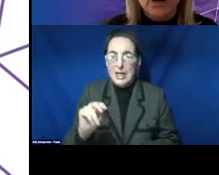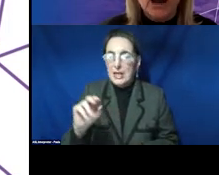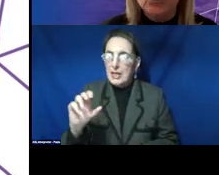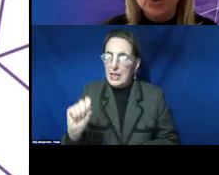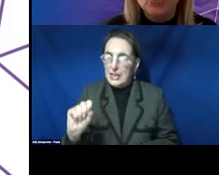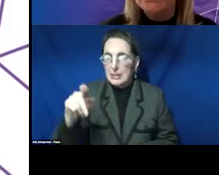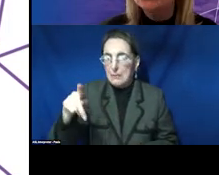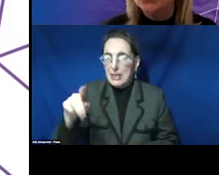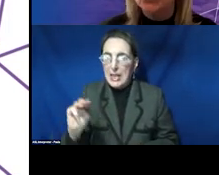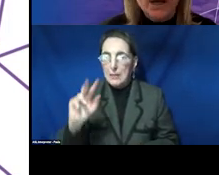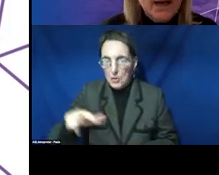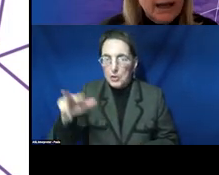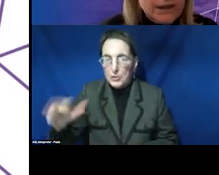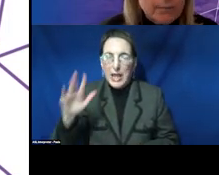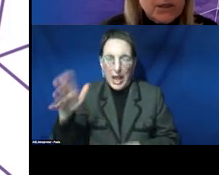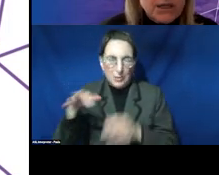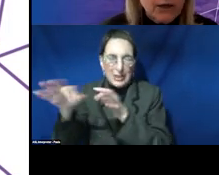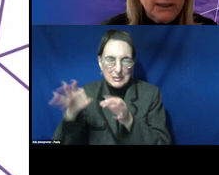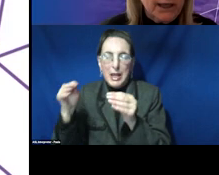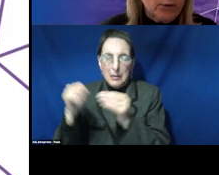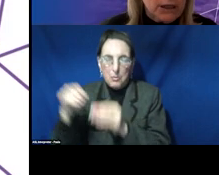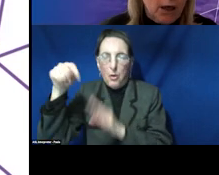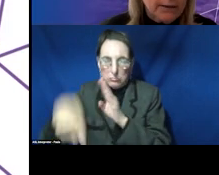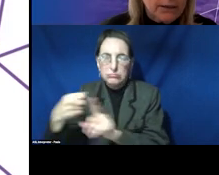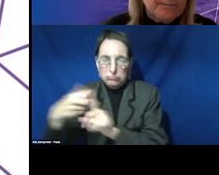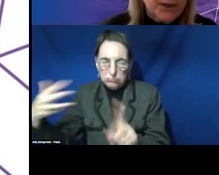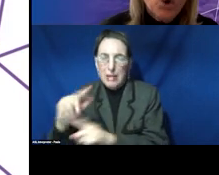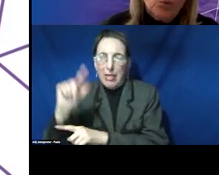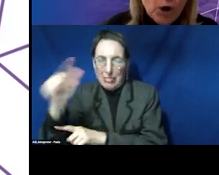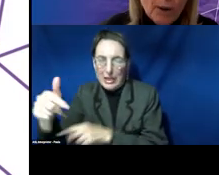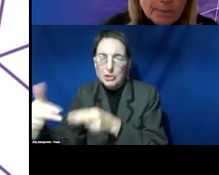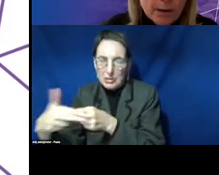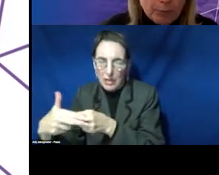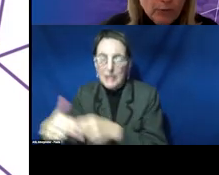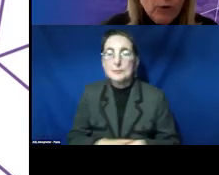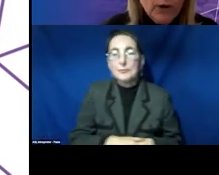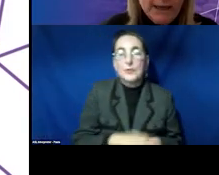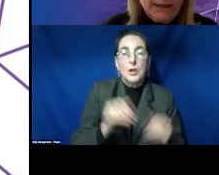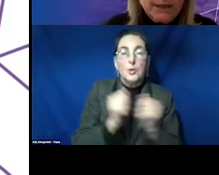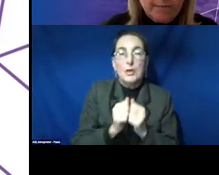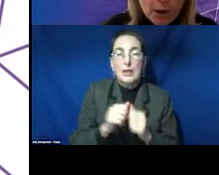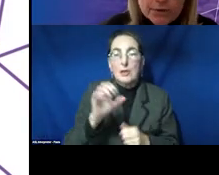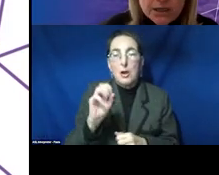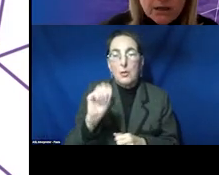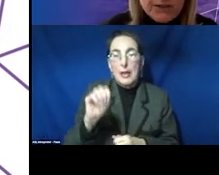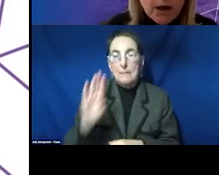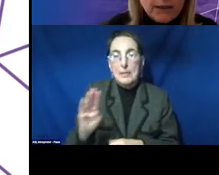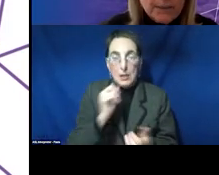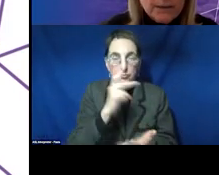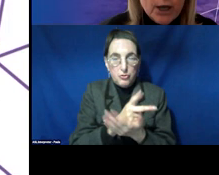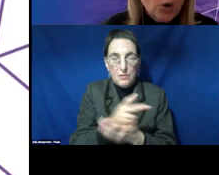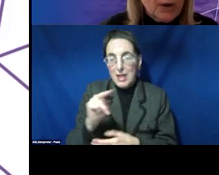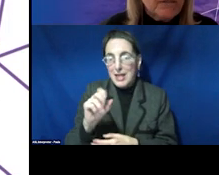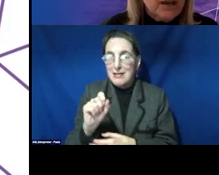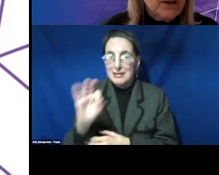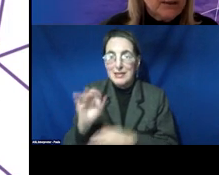which I will go into in some detail in later slides. With OMB approval and NSF posting of the